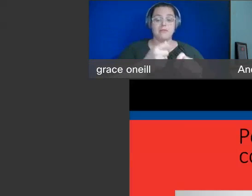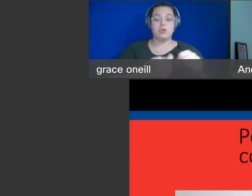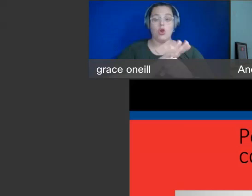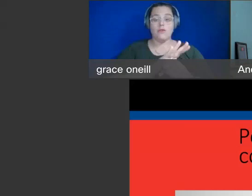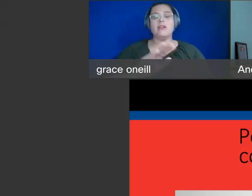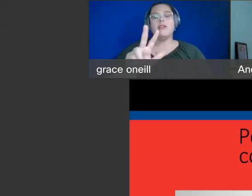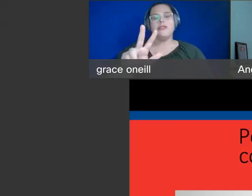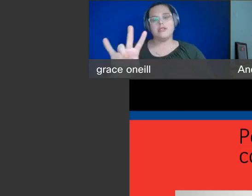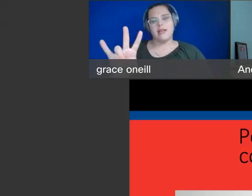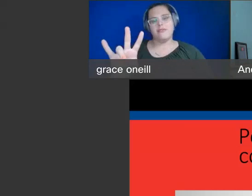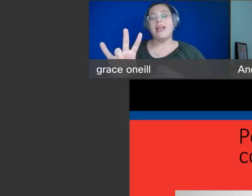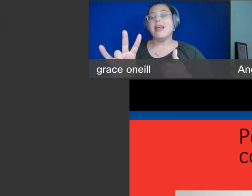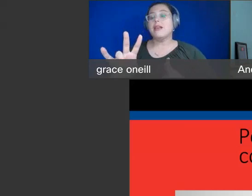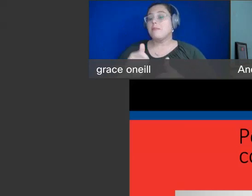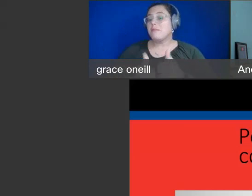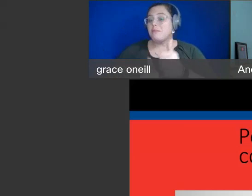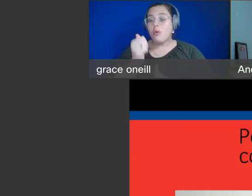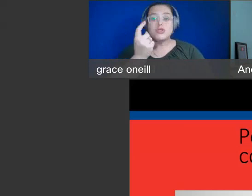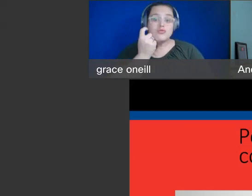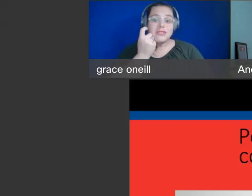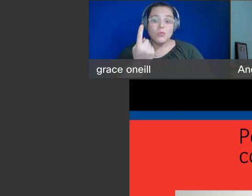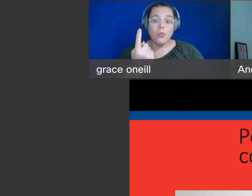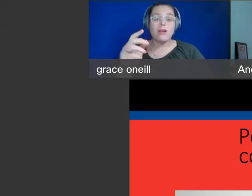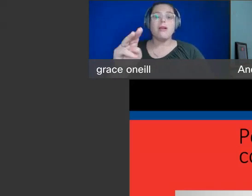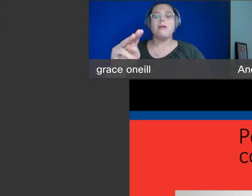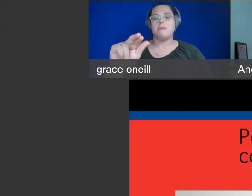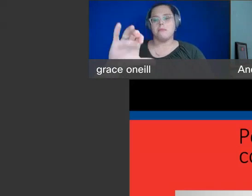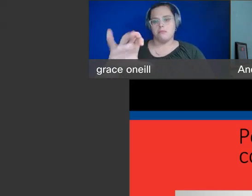confirmed COVID death that we had was in March.